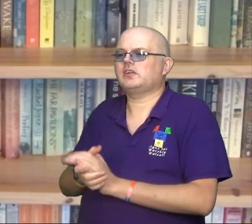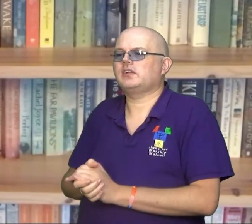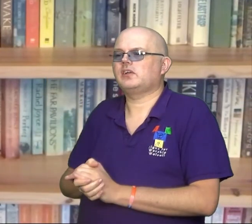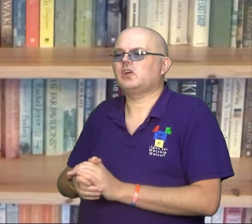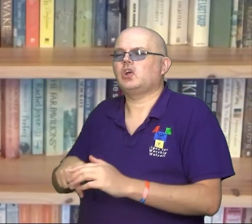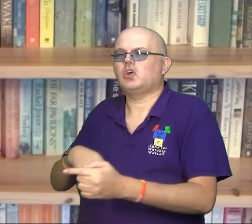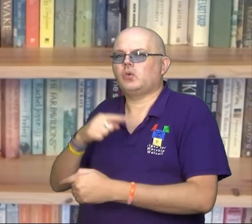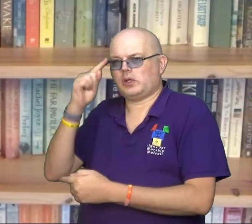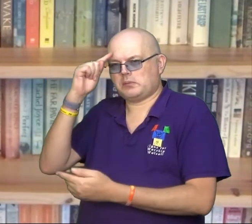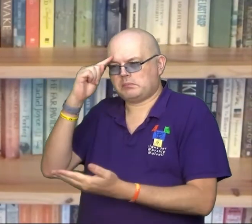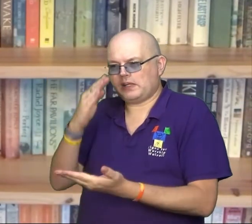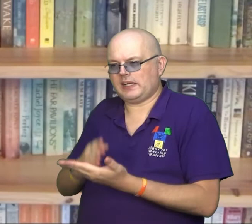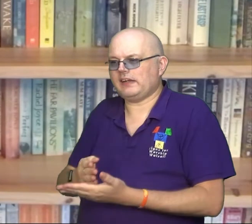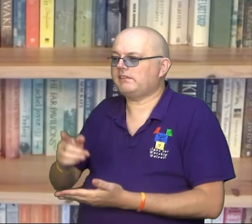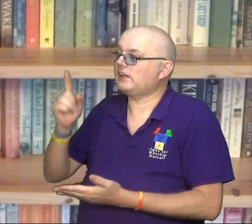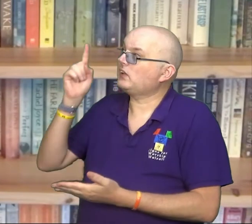God.